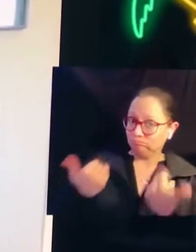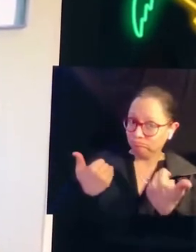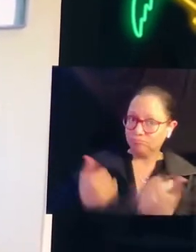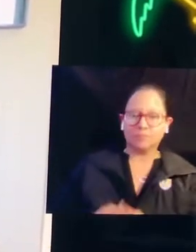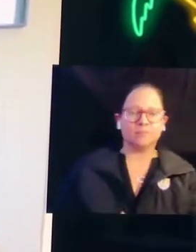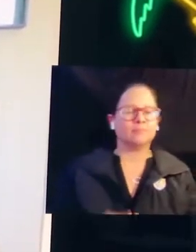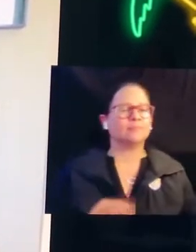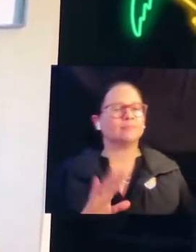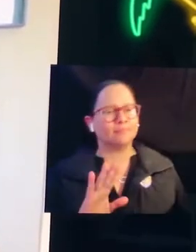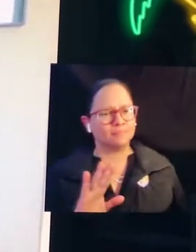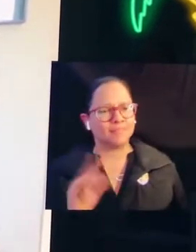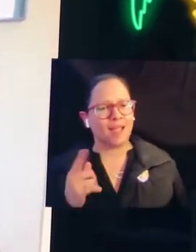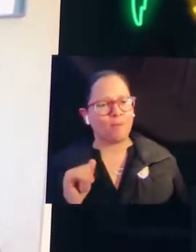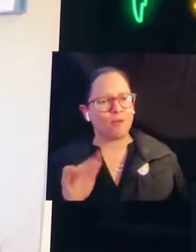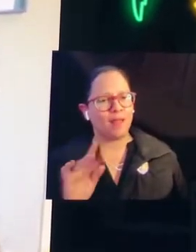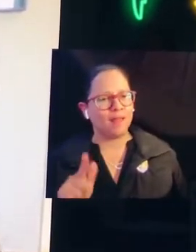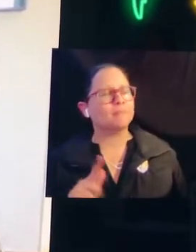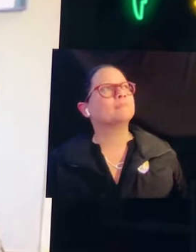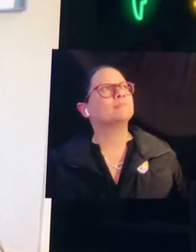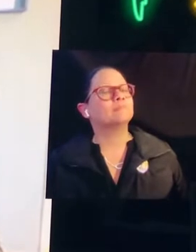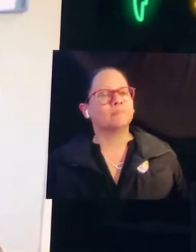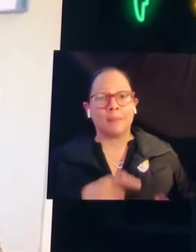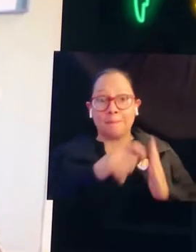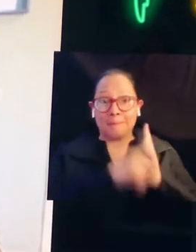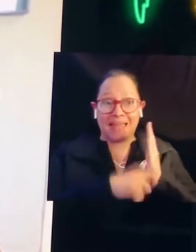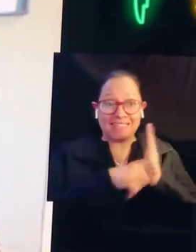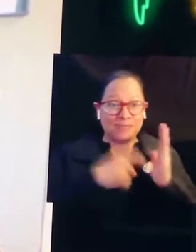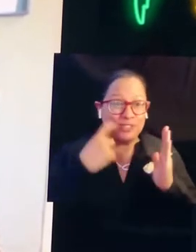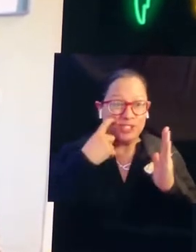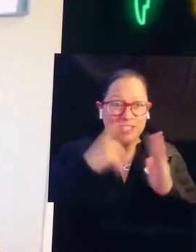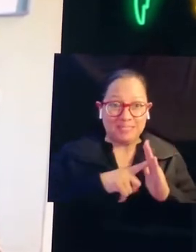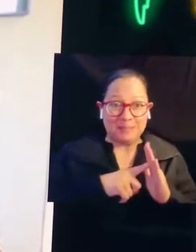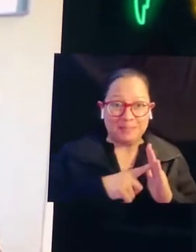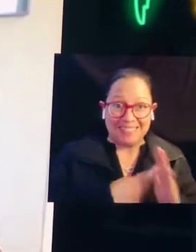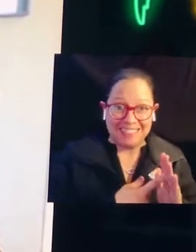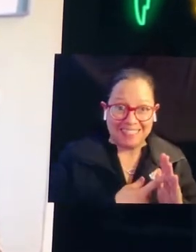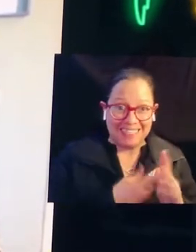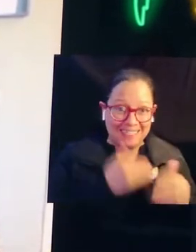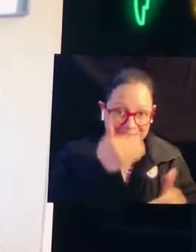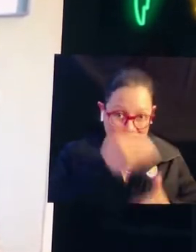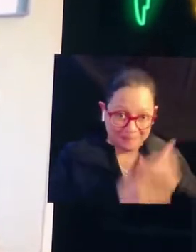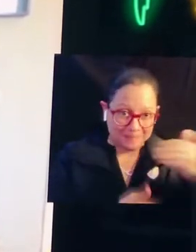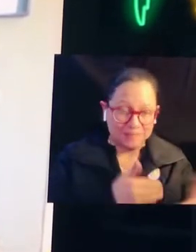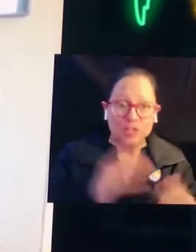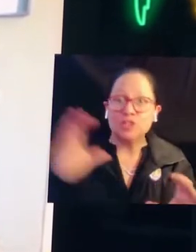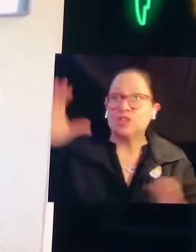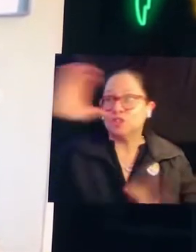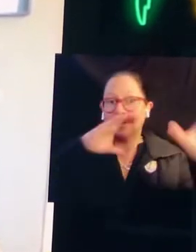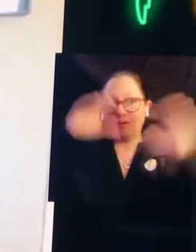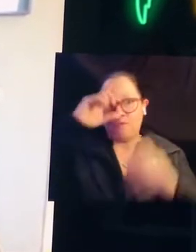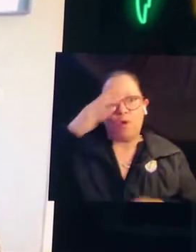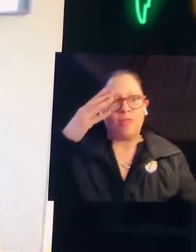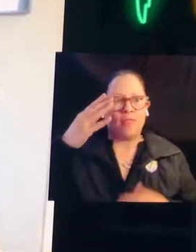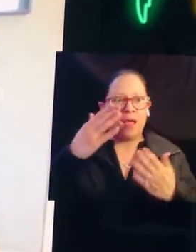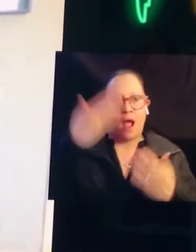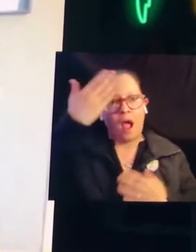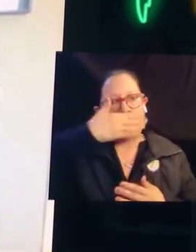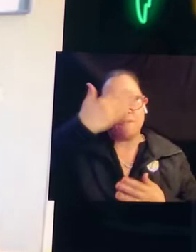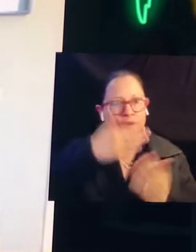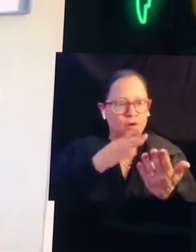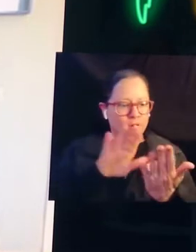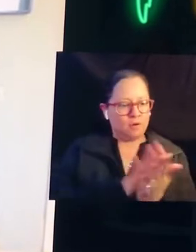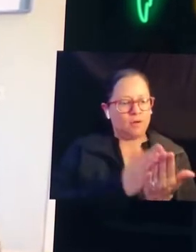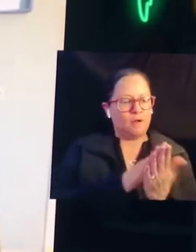because the magazine was just beginning. We were really searching for the cover for the very first issue. And I thought,